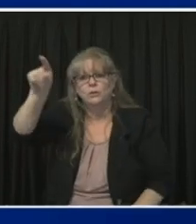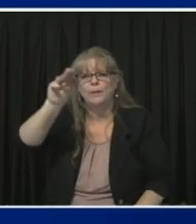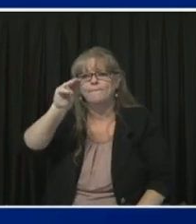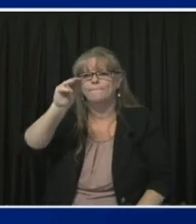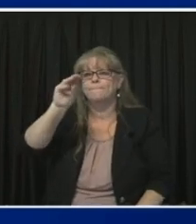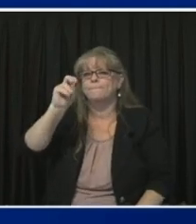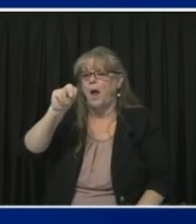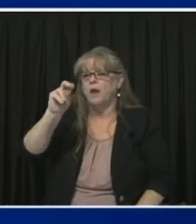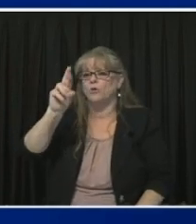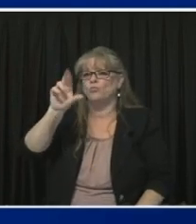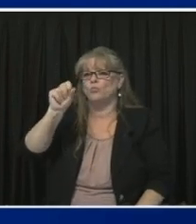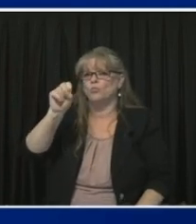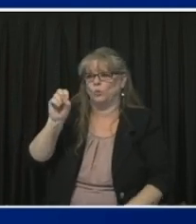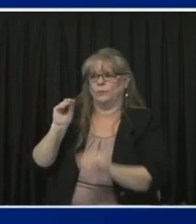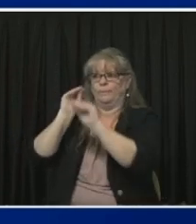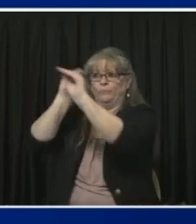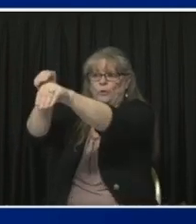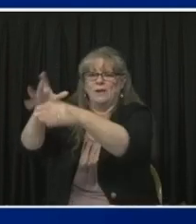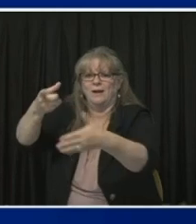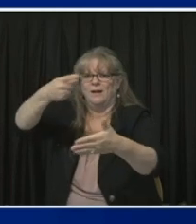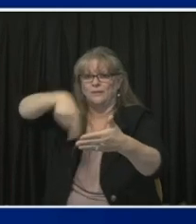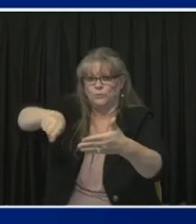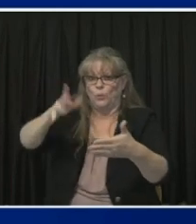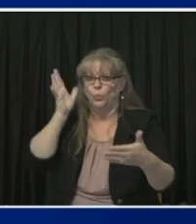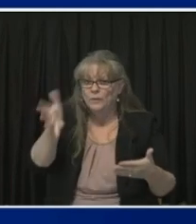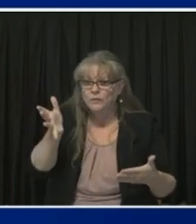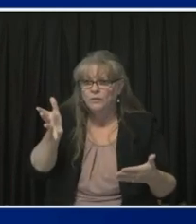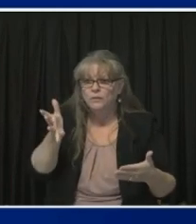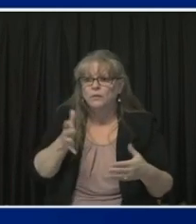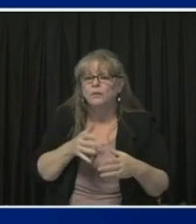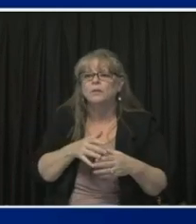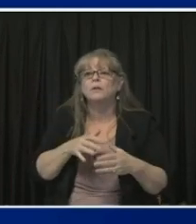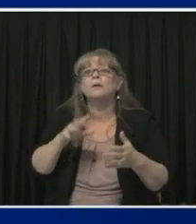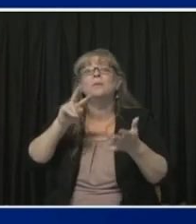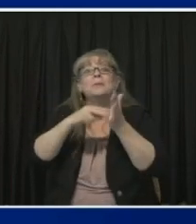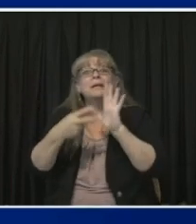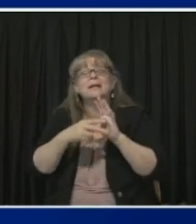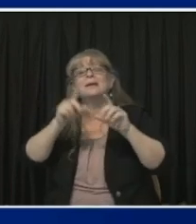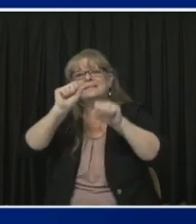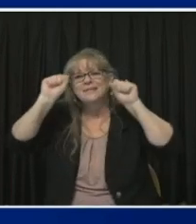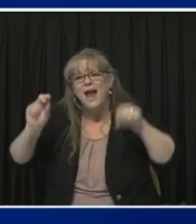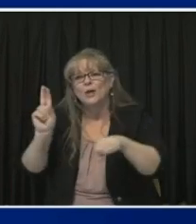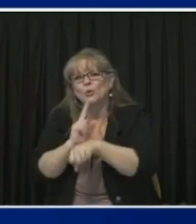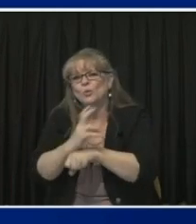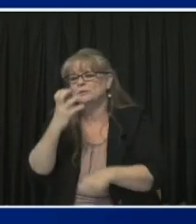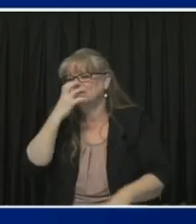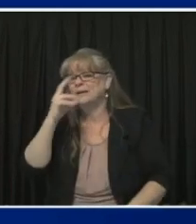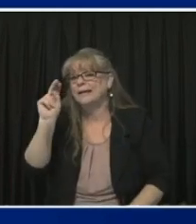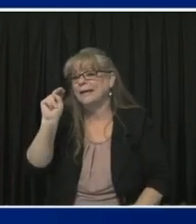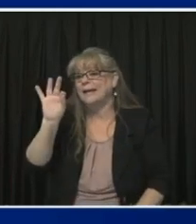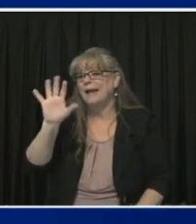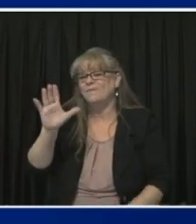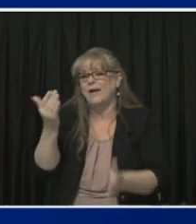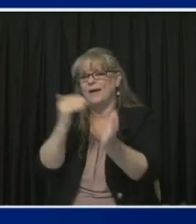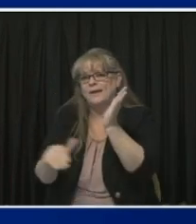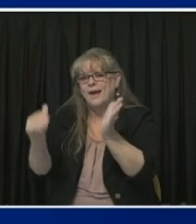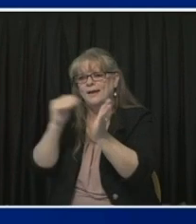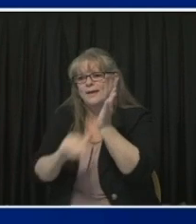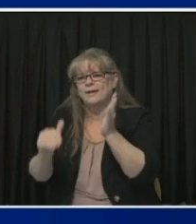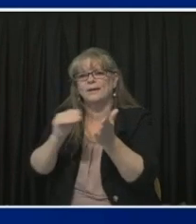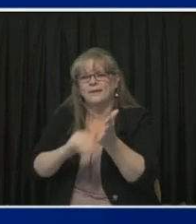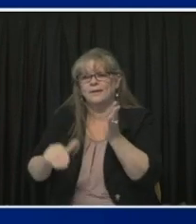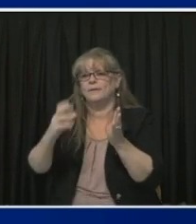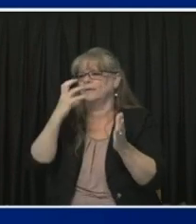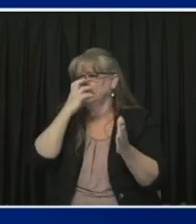to safely redeploy high-quality N95 masks to prevent additional infection. You can think of it as a